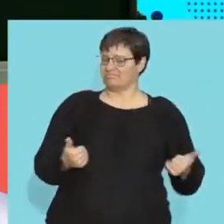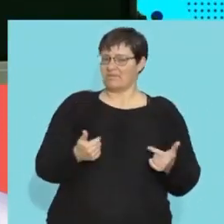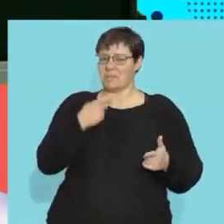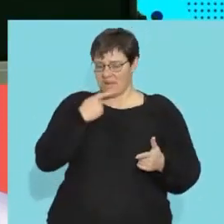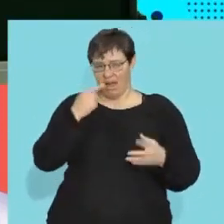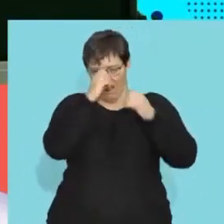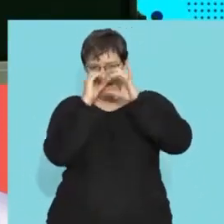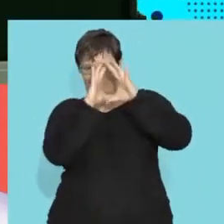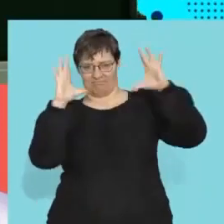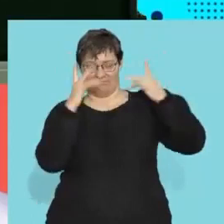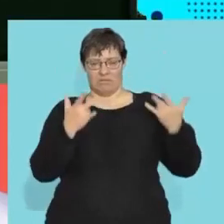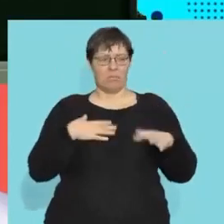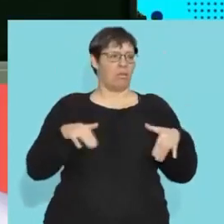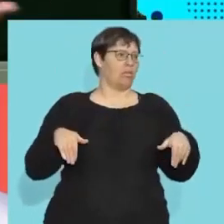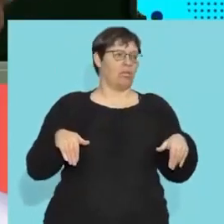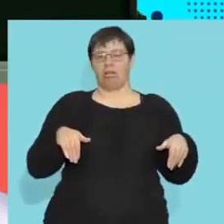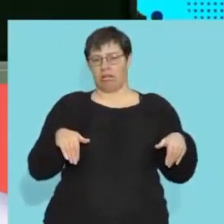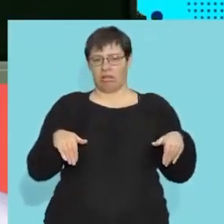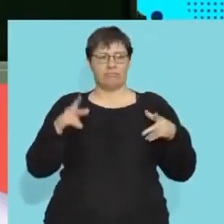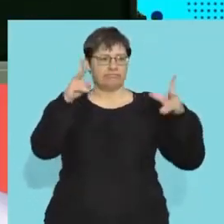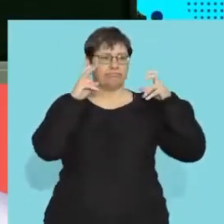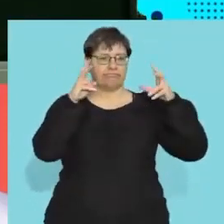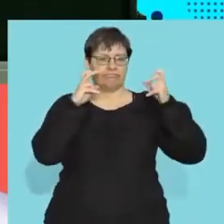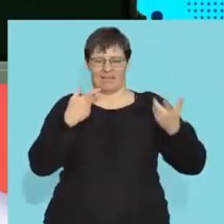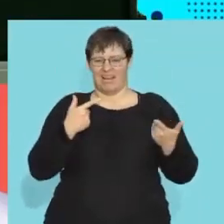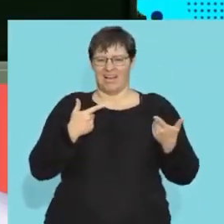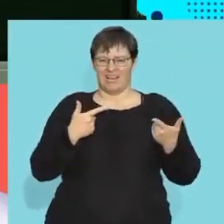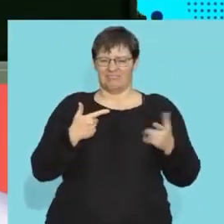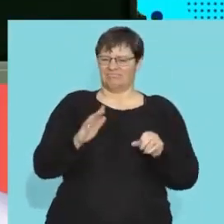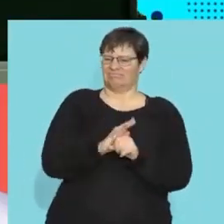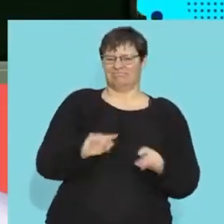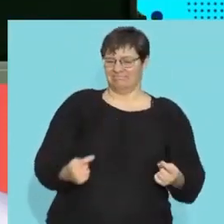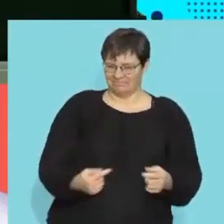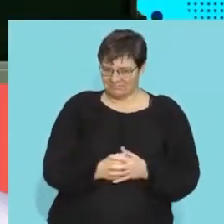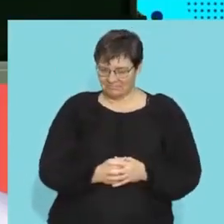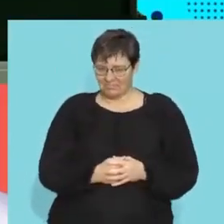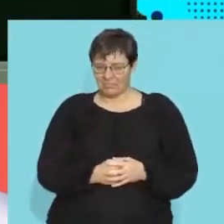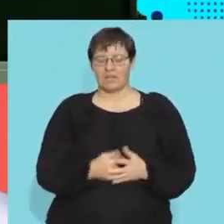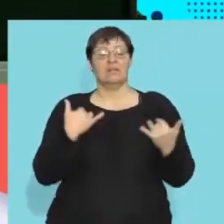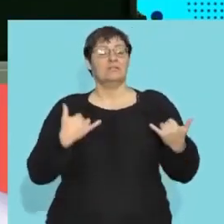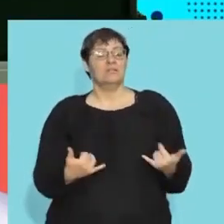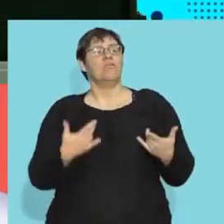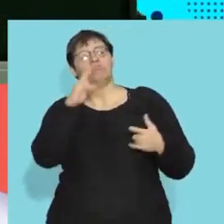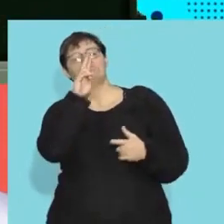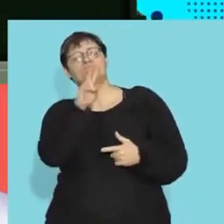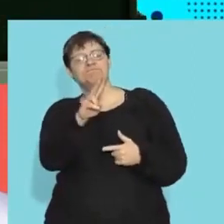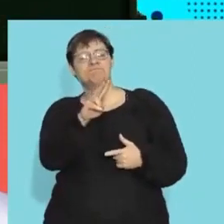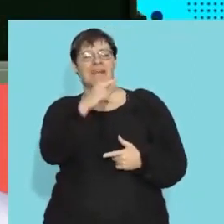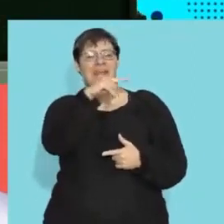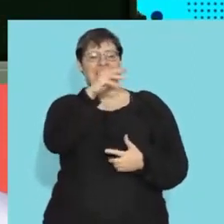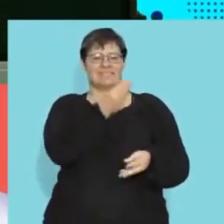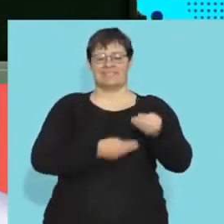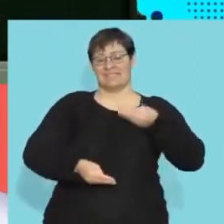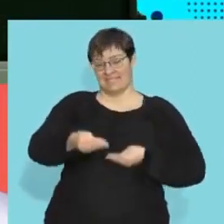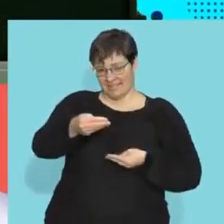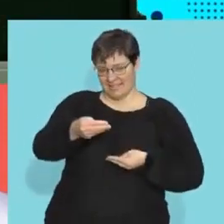more productive rather than sitting there and just taking everything in. We're looking at this whole concept of gaseous